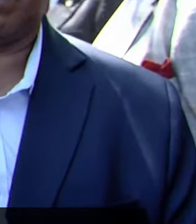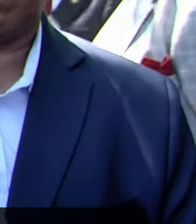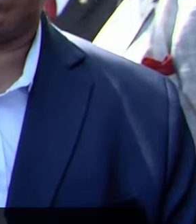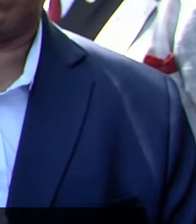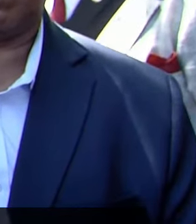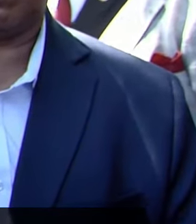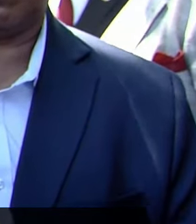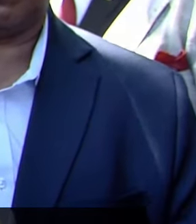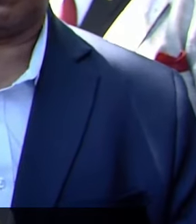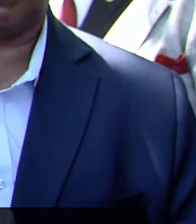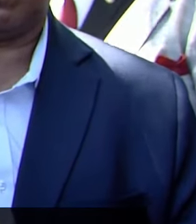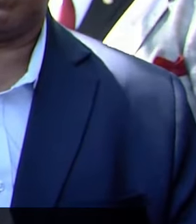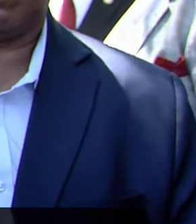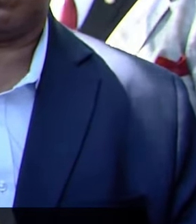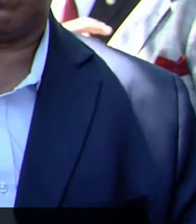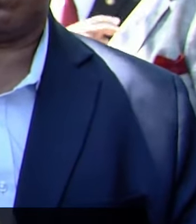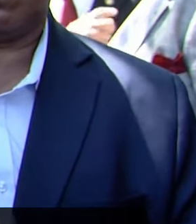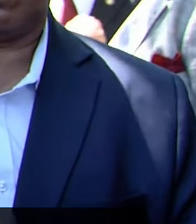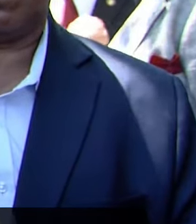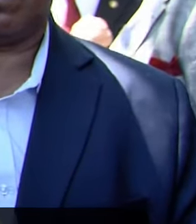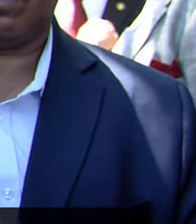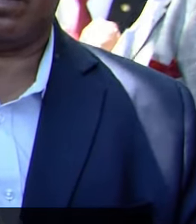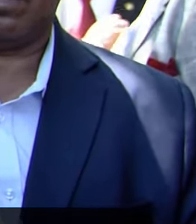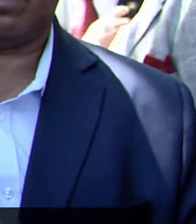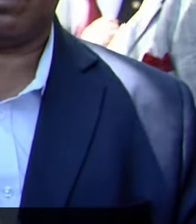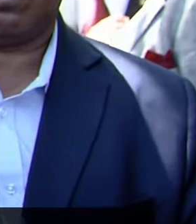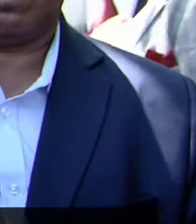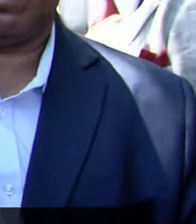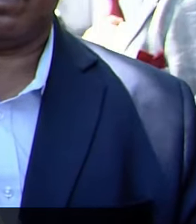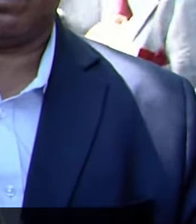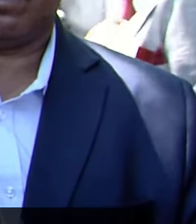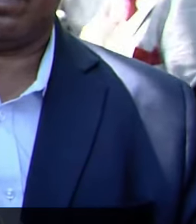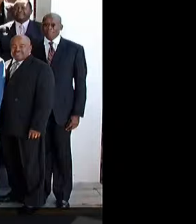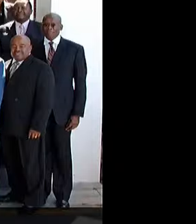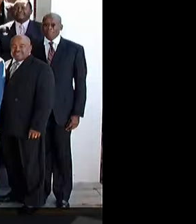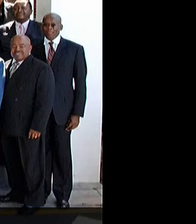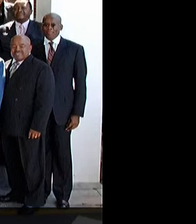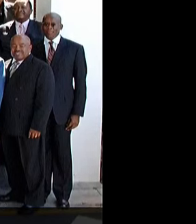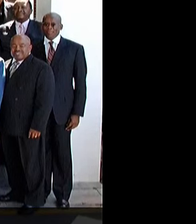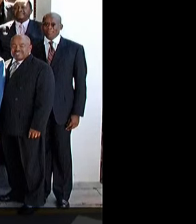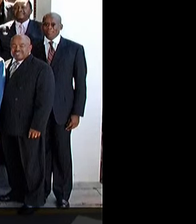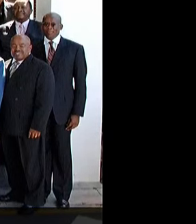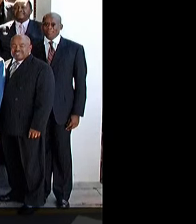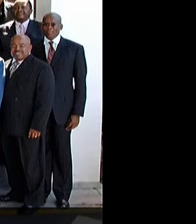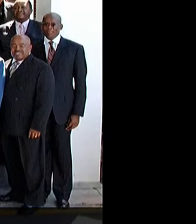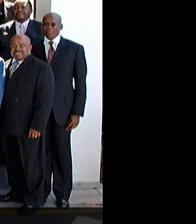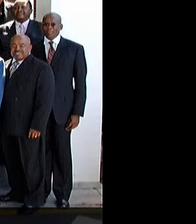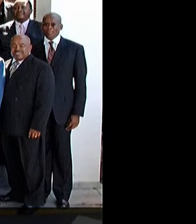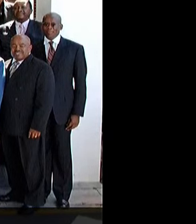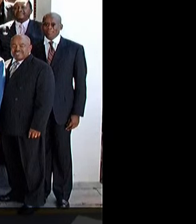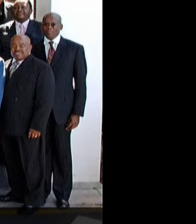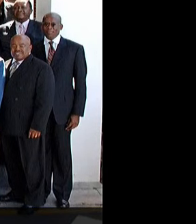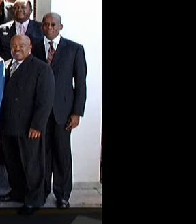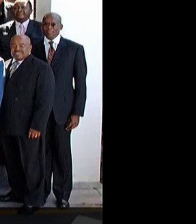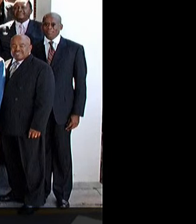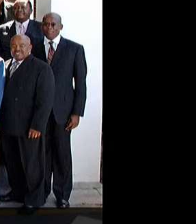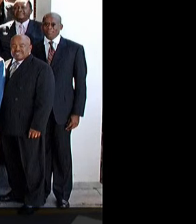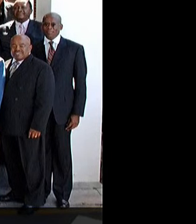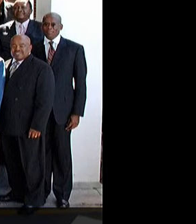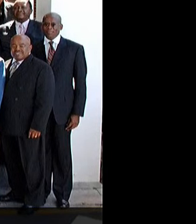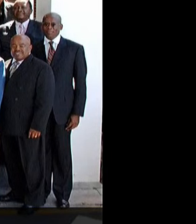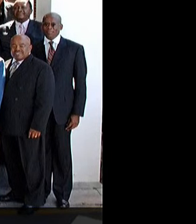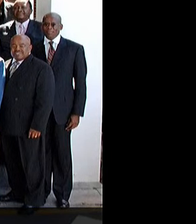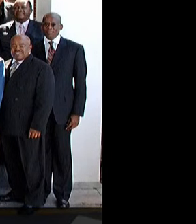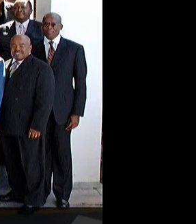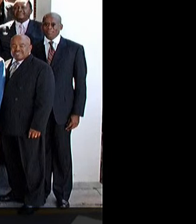was a police officer of the South African police, he was an intelligence officer, apart from other work that